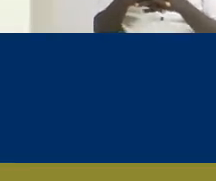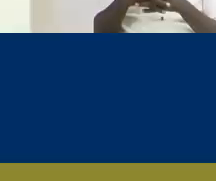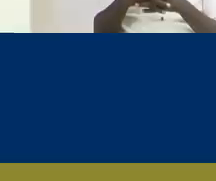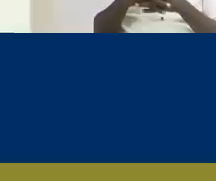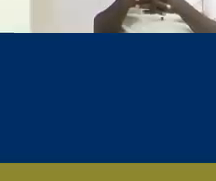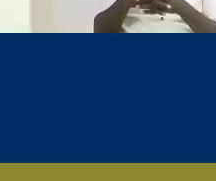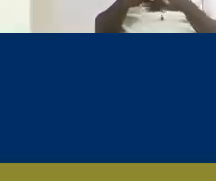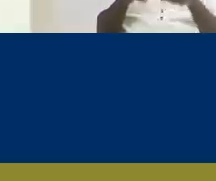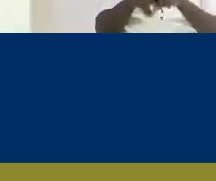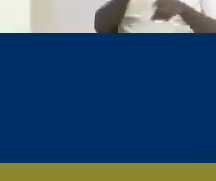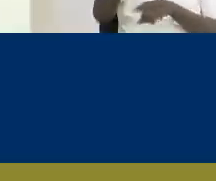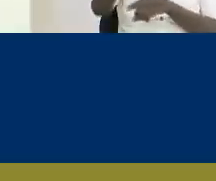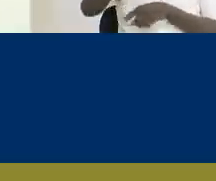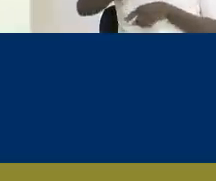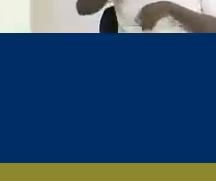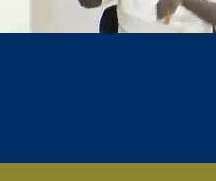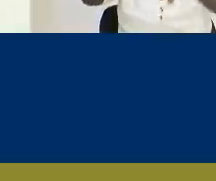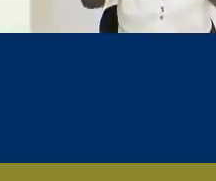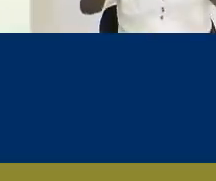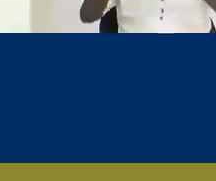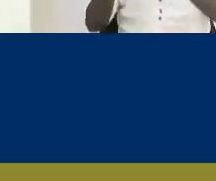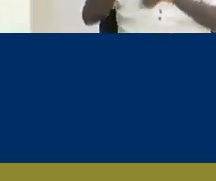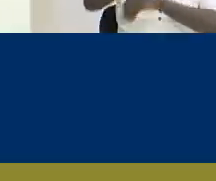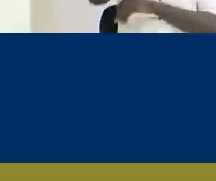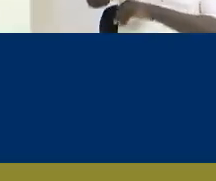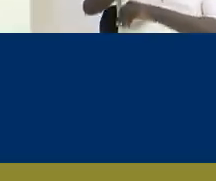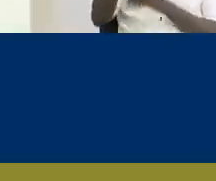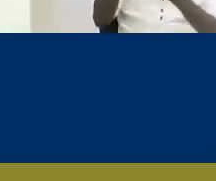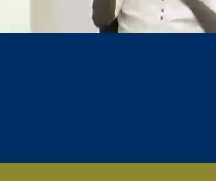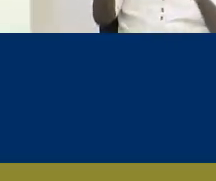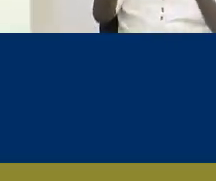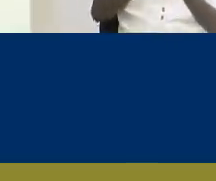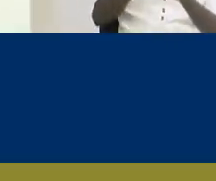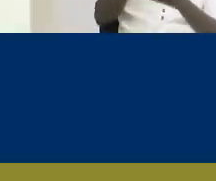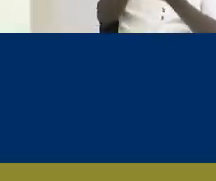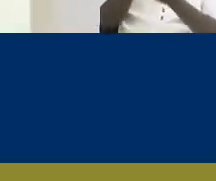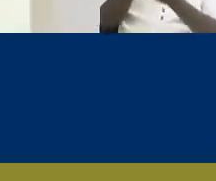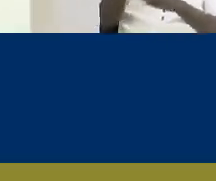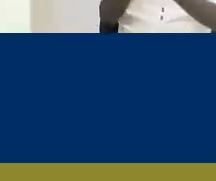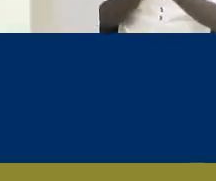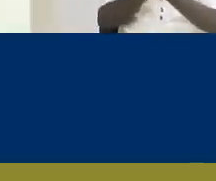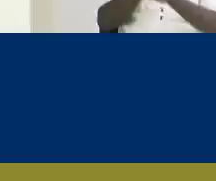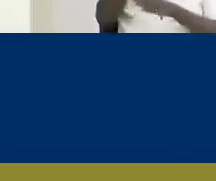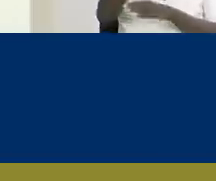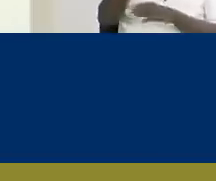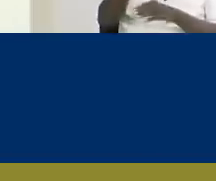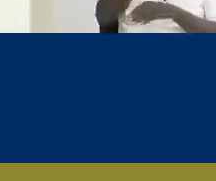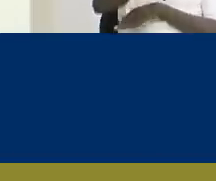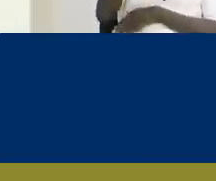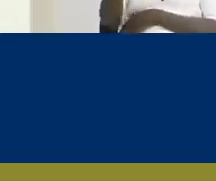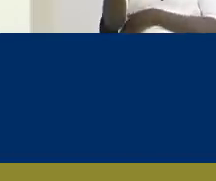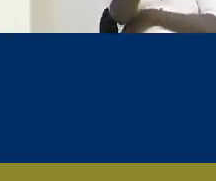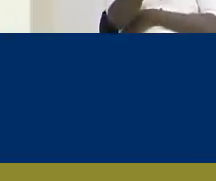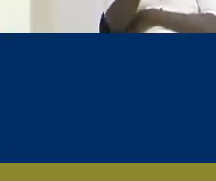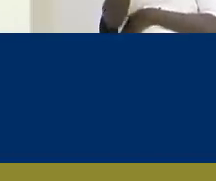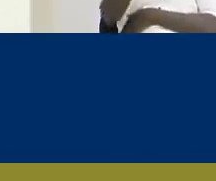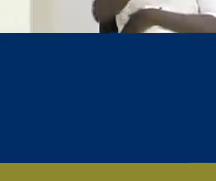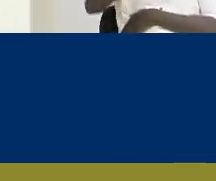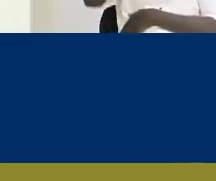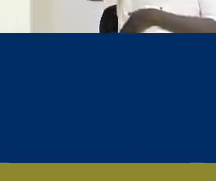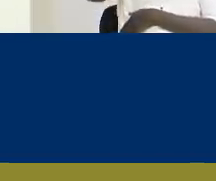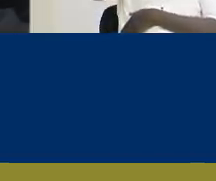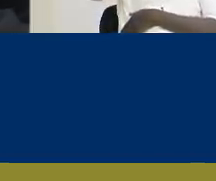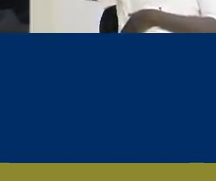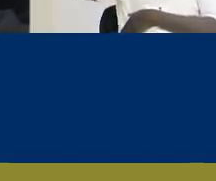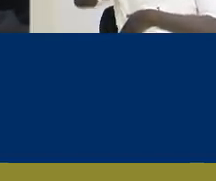an avoidance of responsibility? So I have to put the evidence to you. Not only did Kebe, who's the victim sitting